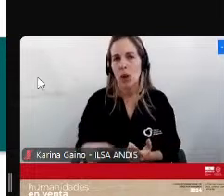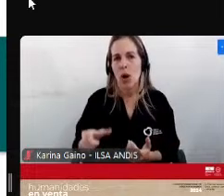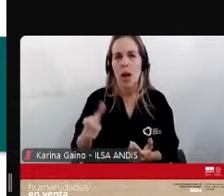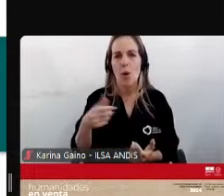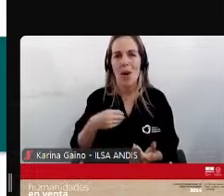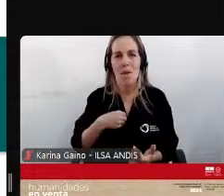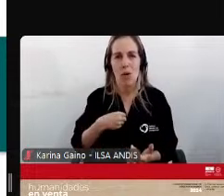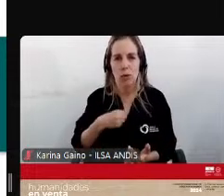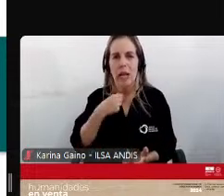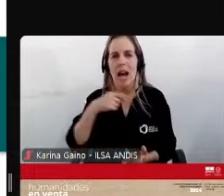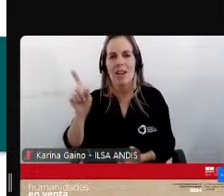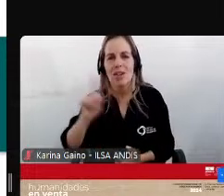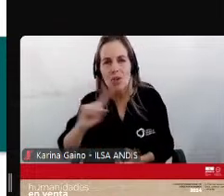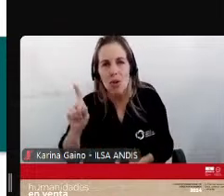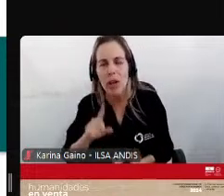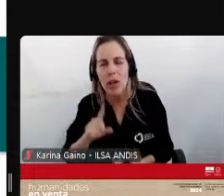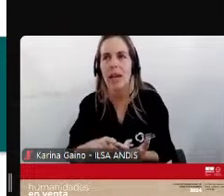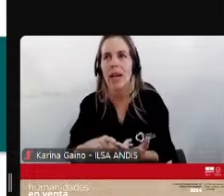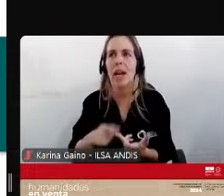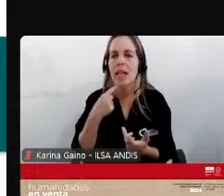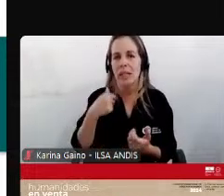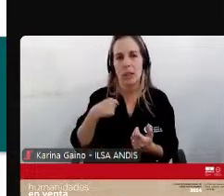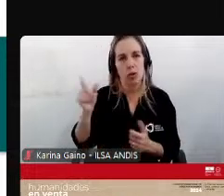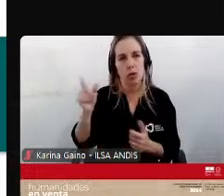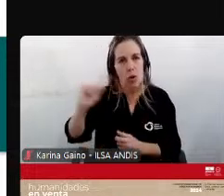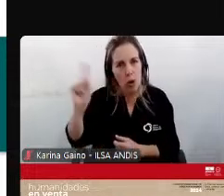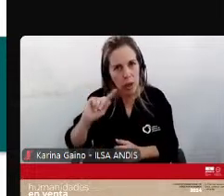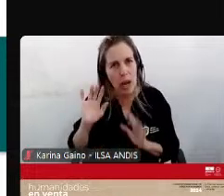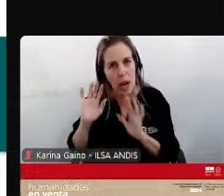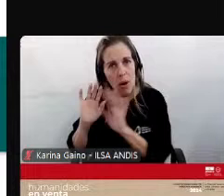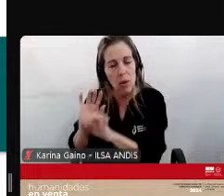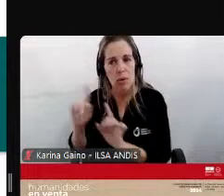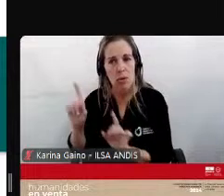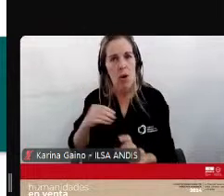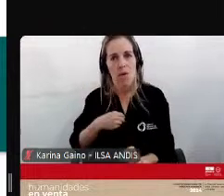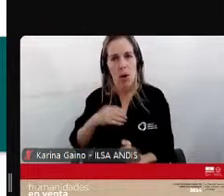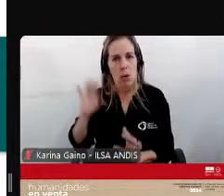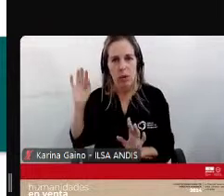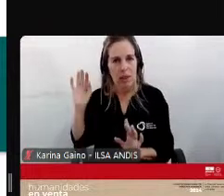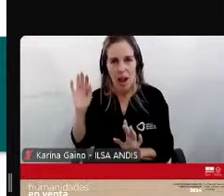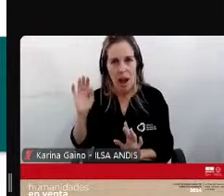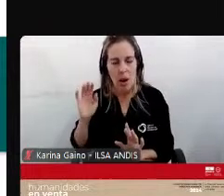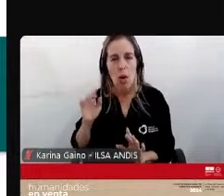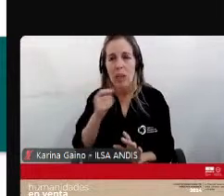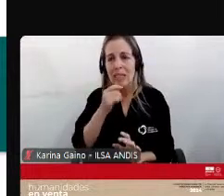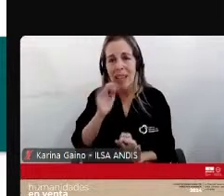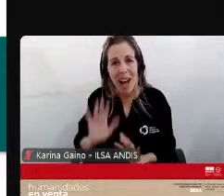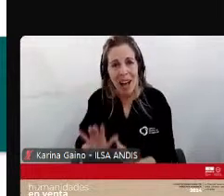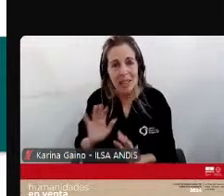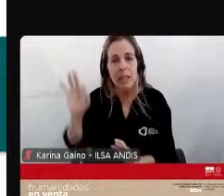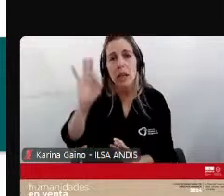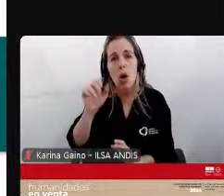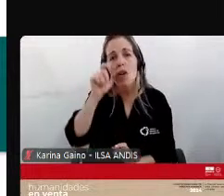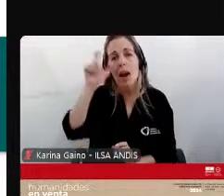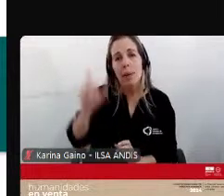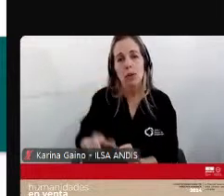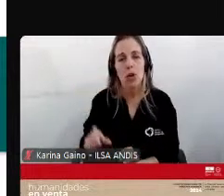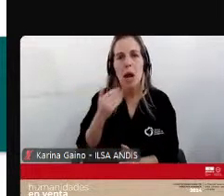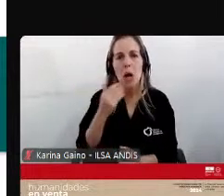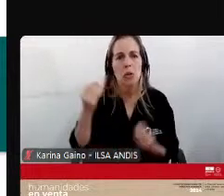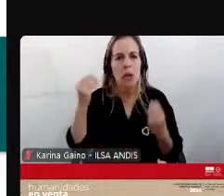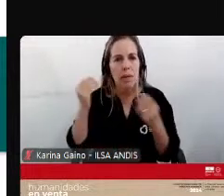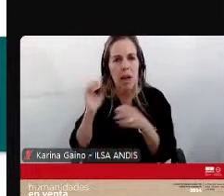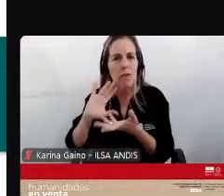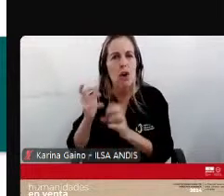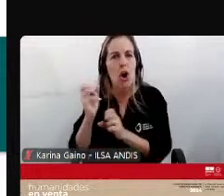deception or work in which workers are not informed about the conditions of work. On the other hand, threat or menace of penalty can include a